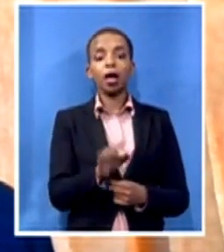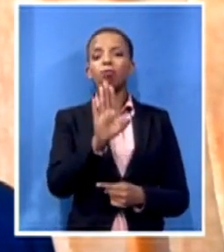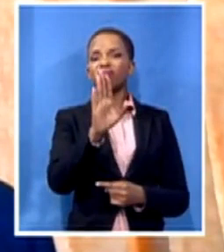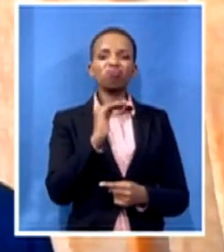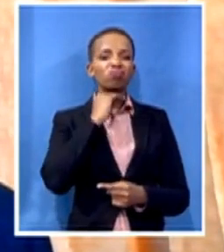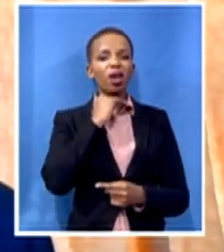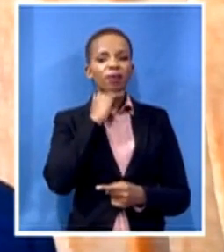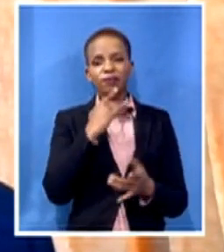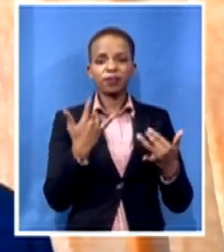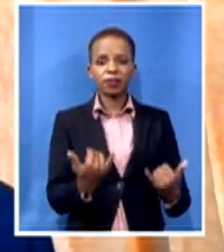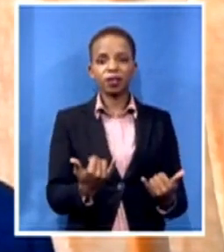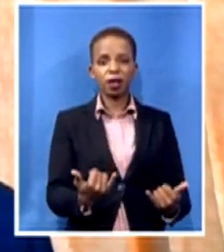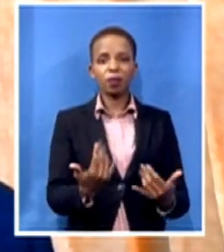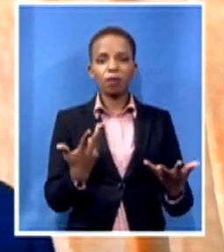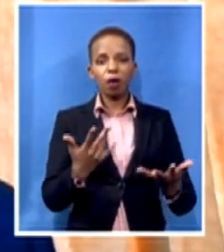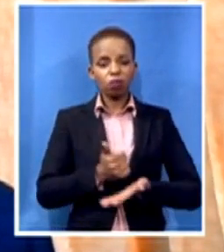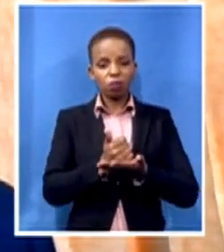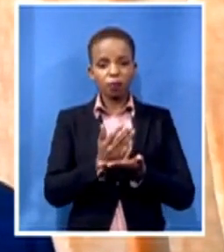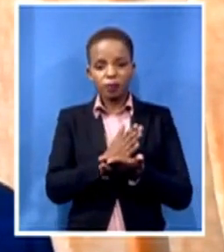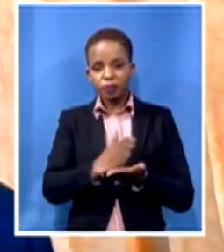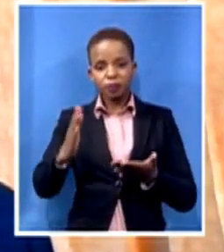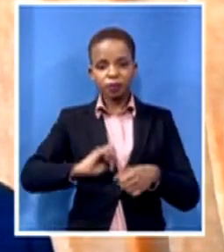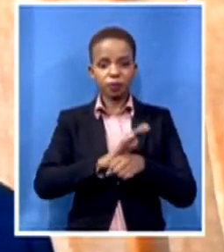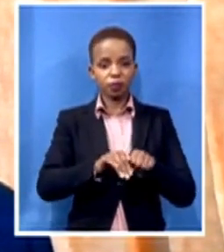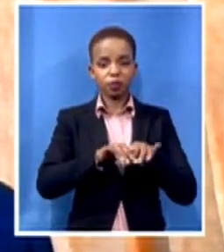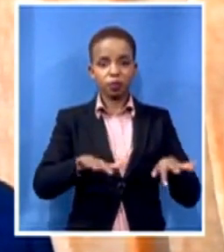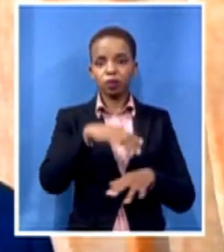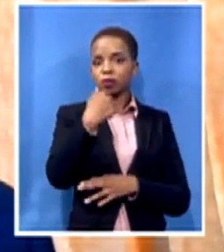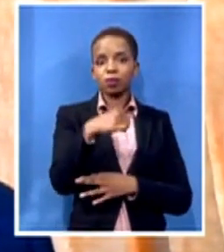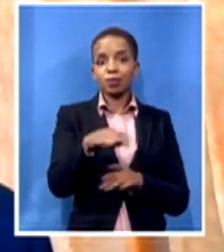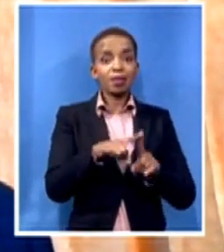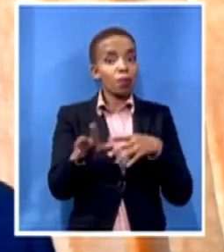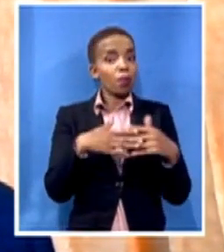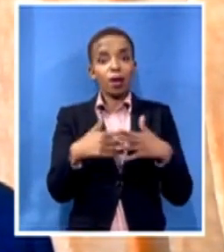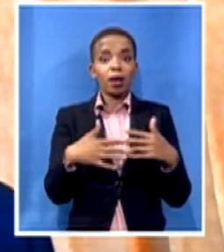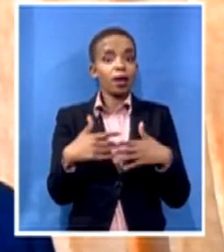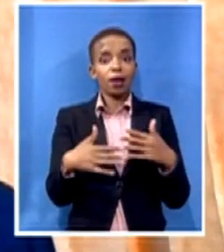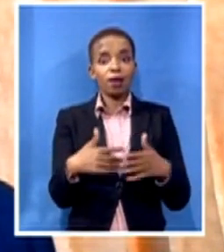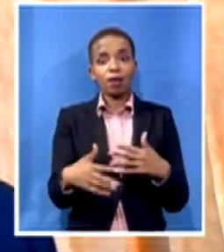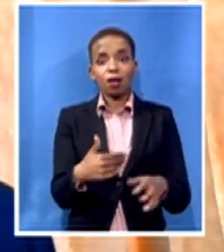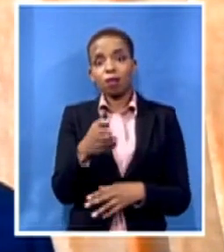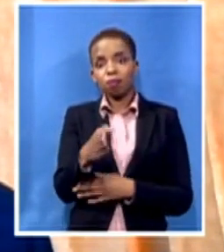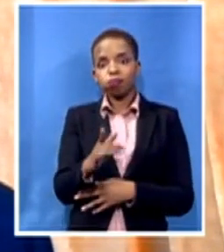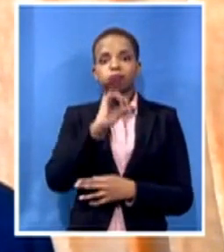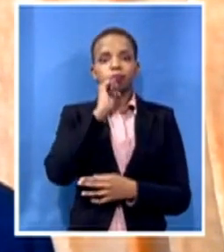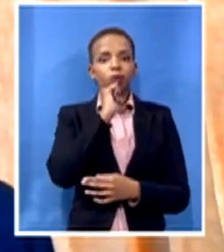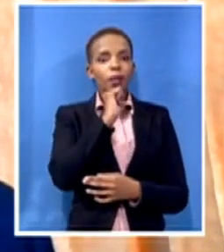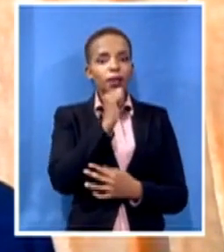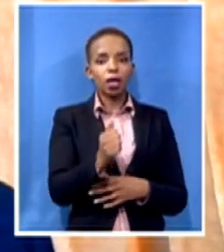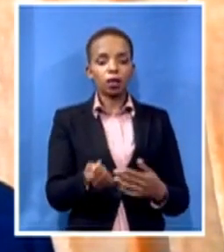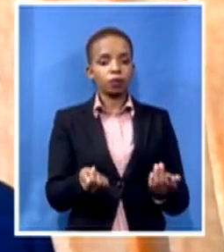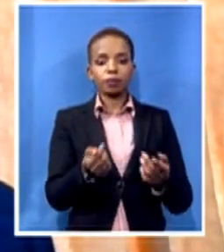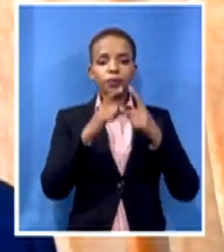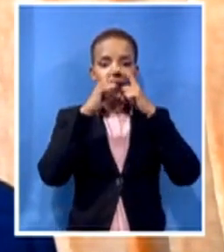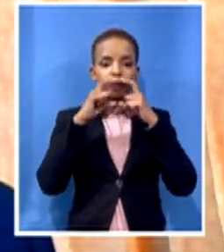But whatever is available, whether it's wearing of cloth masks or social distancing